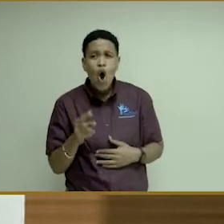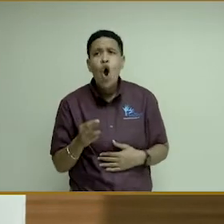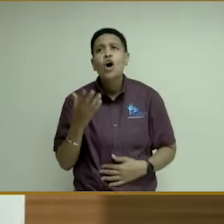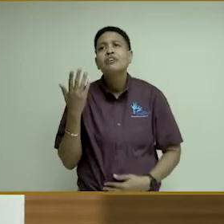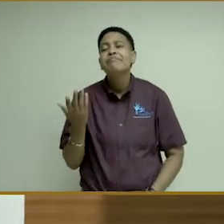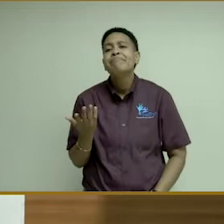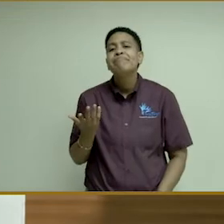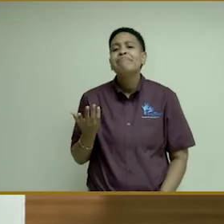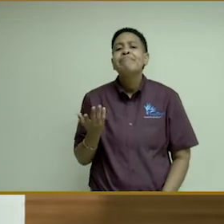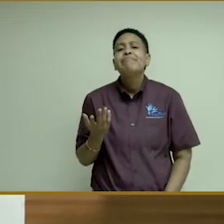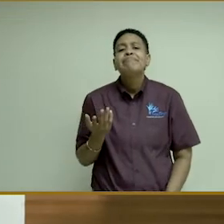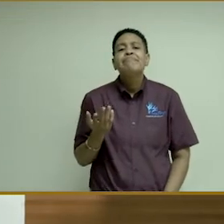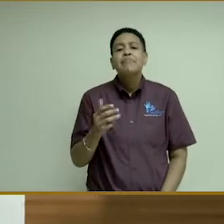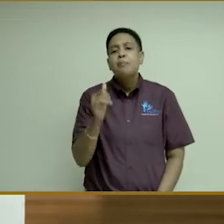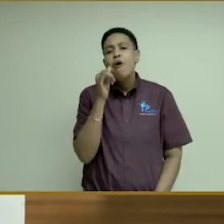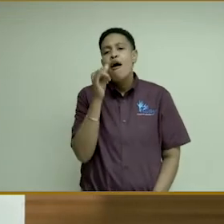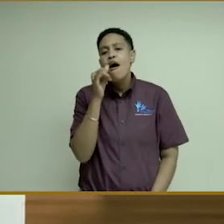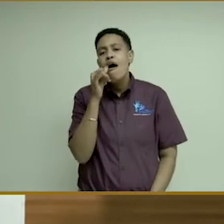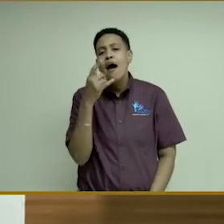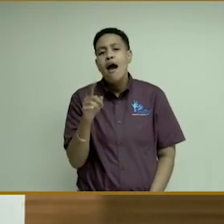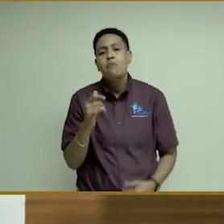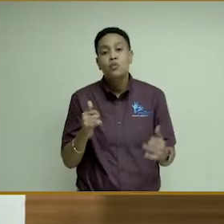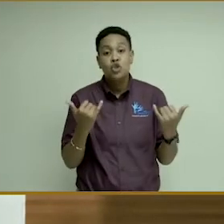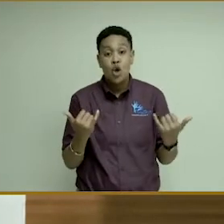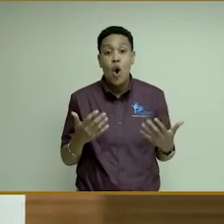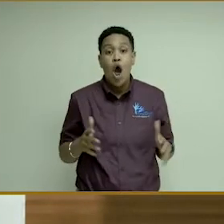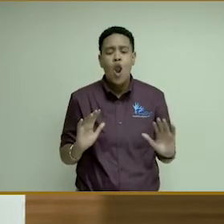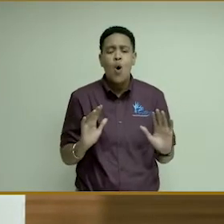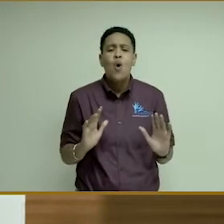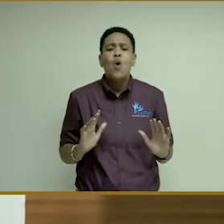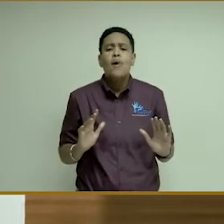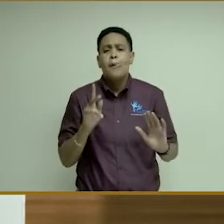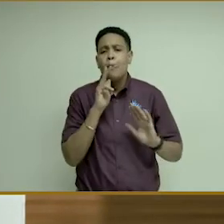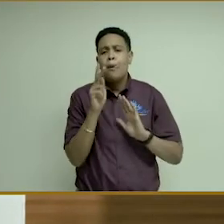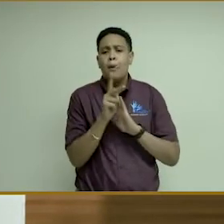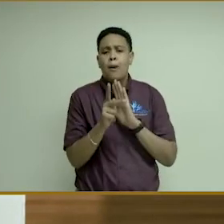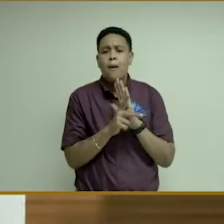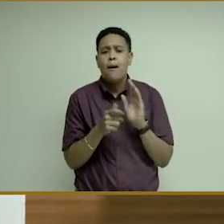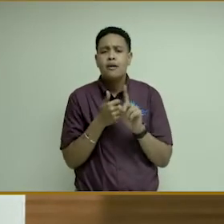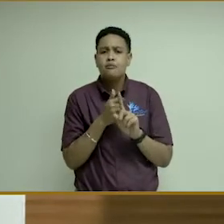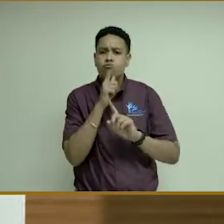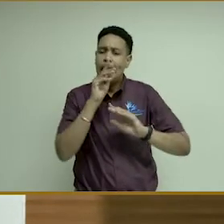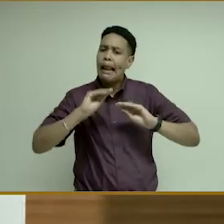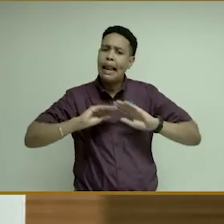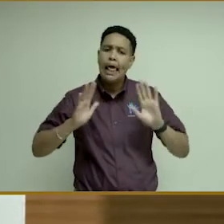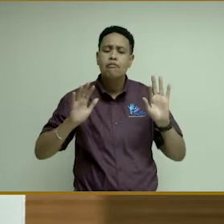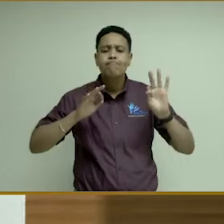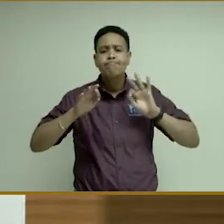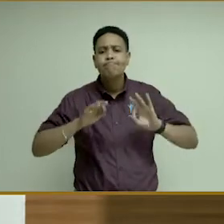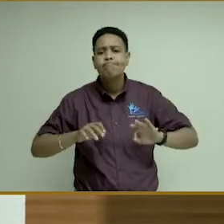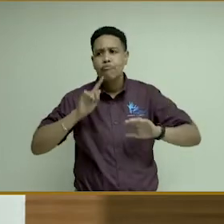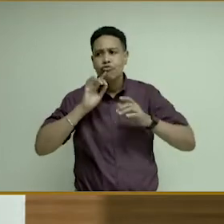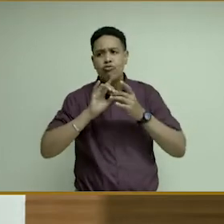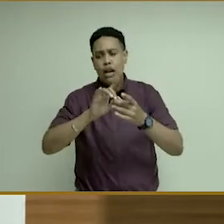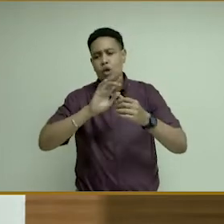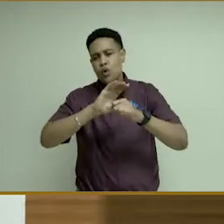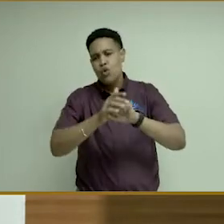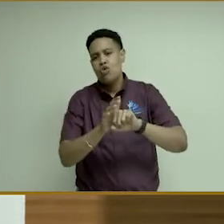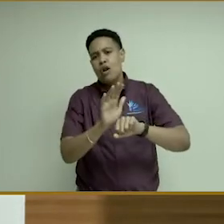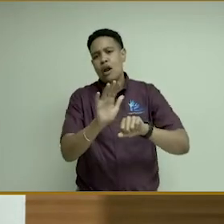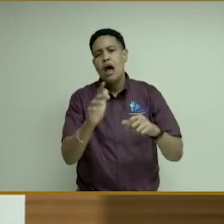bar, which is now allowed, the protocols would be very clear in the COVID period